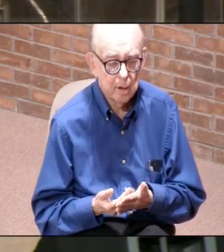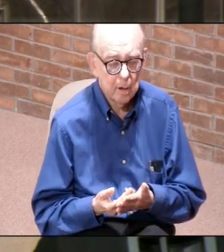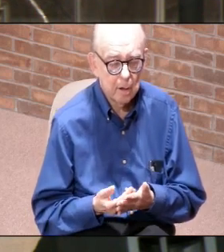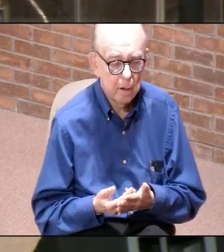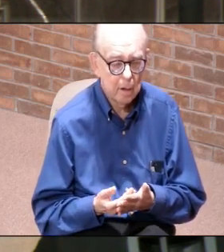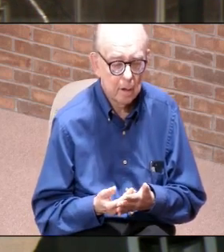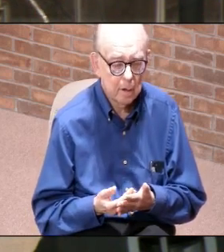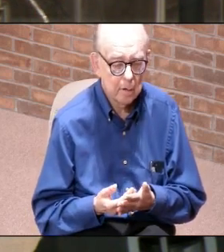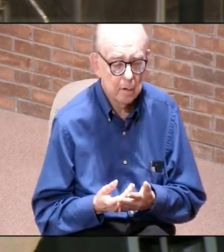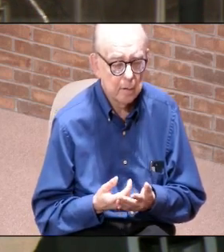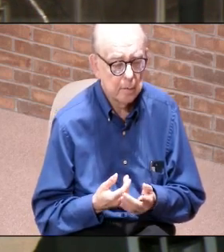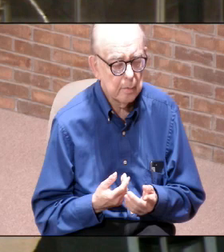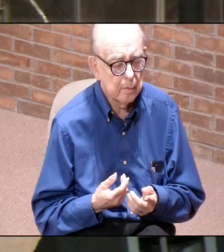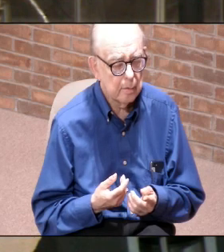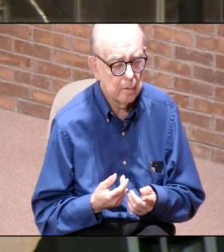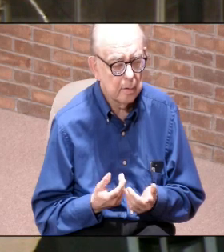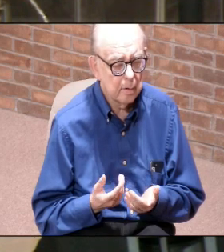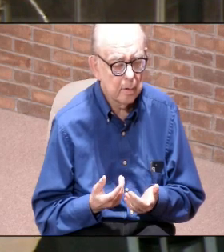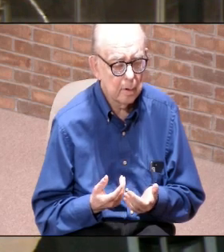driving,